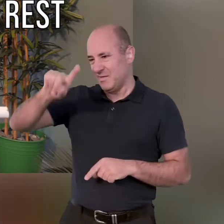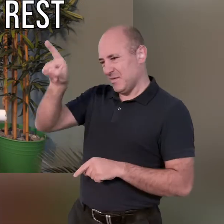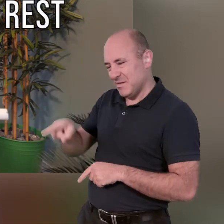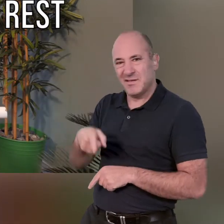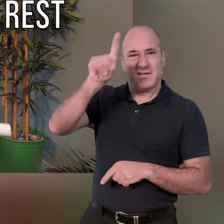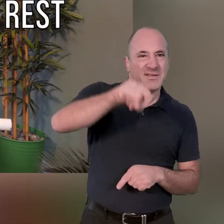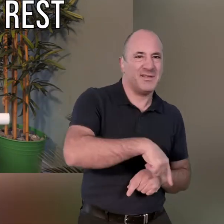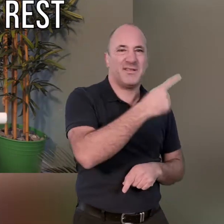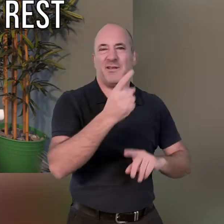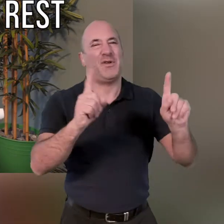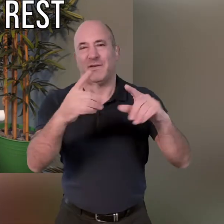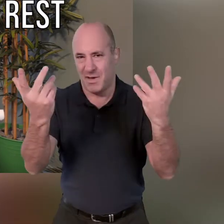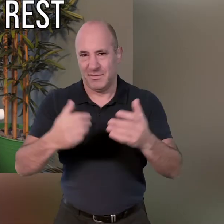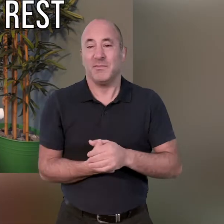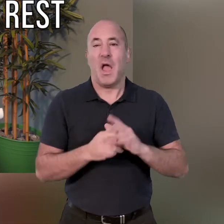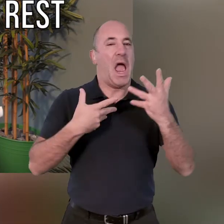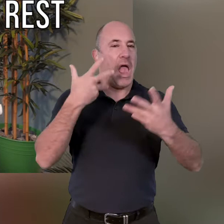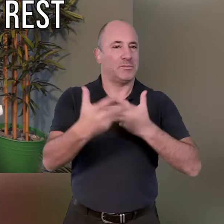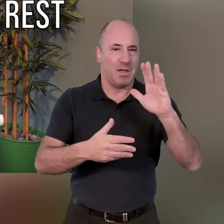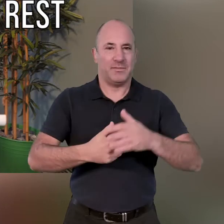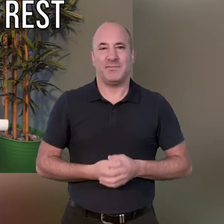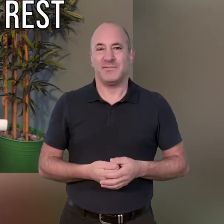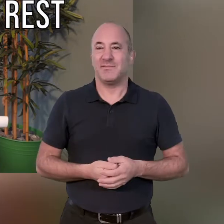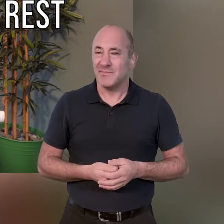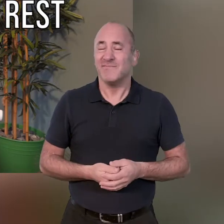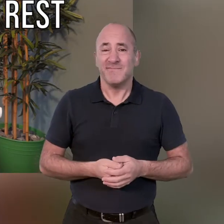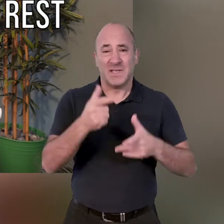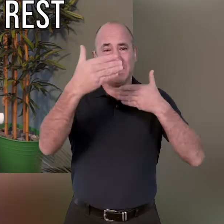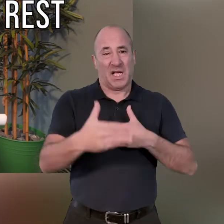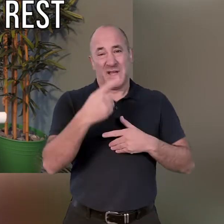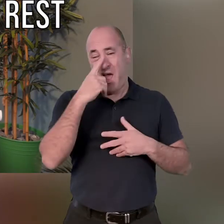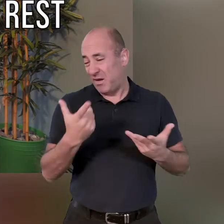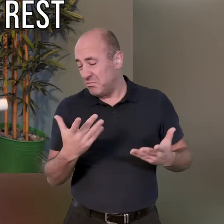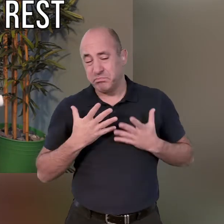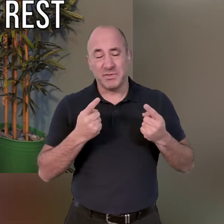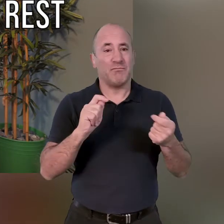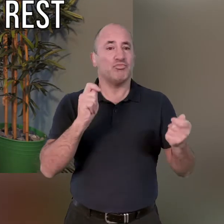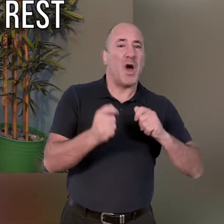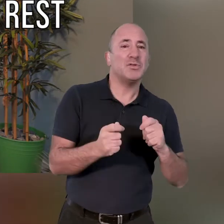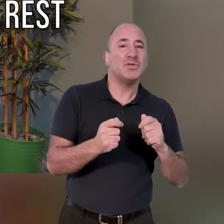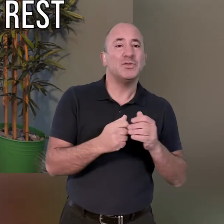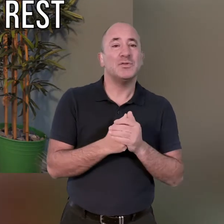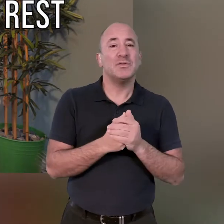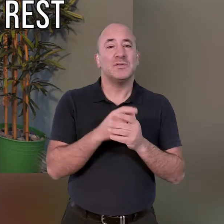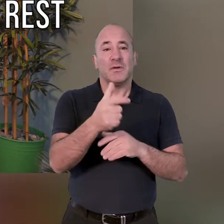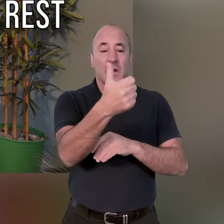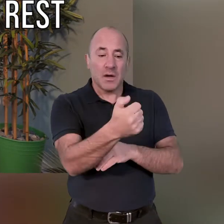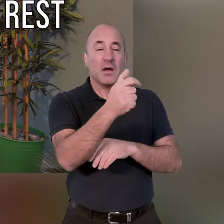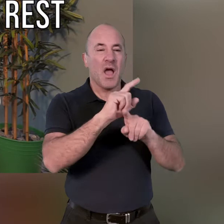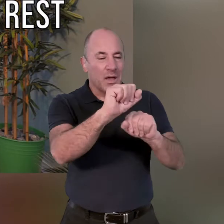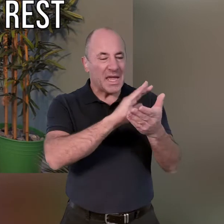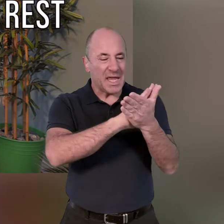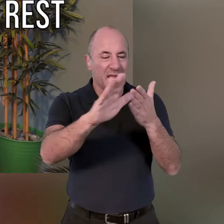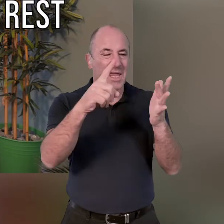but I'll explain it as we go through. So yeah, feel free to change this session however it suits you. And if you have a HIIT timer, like I said